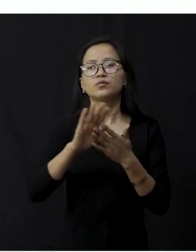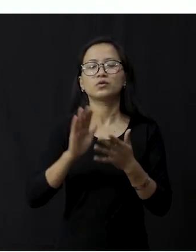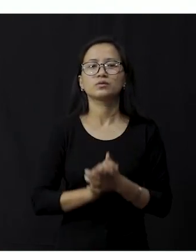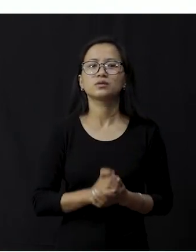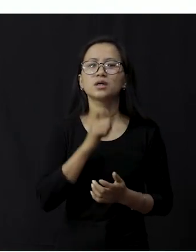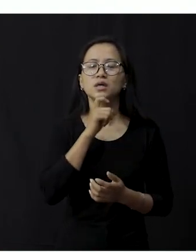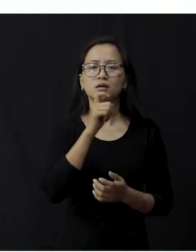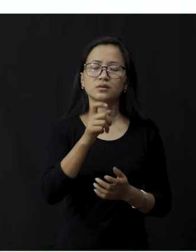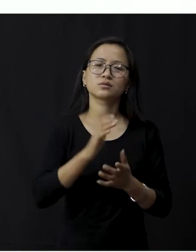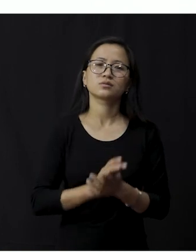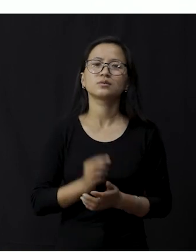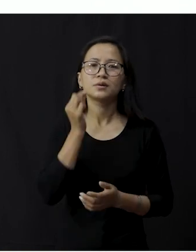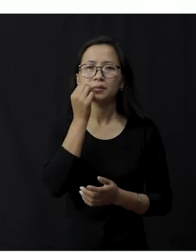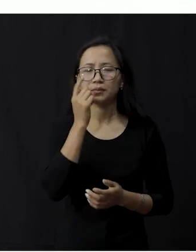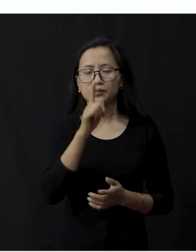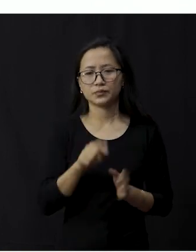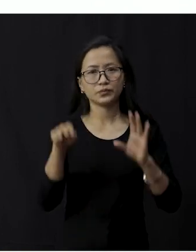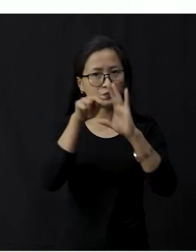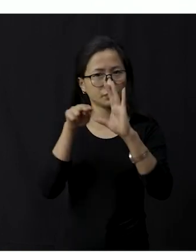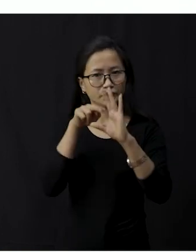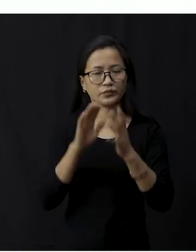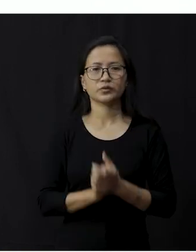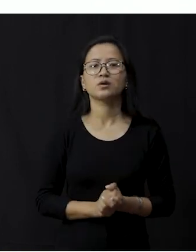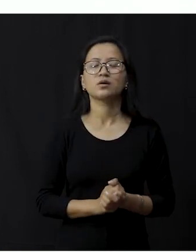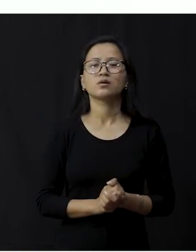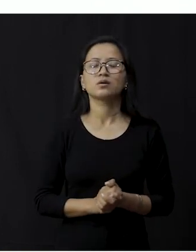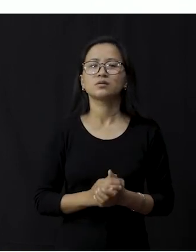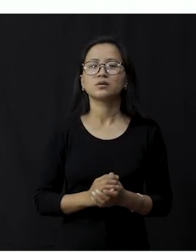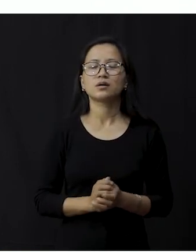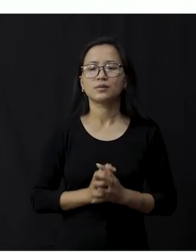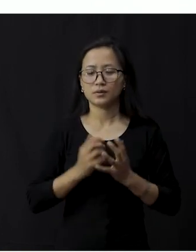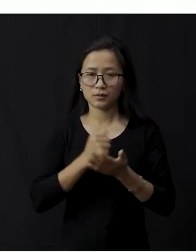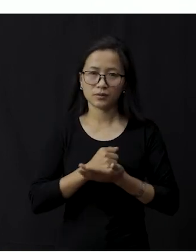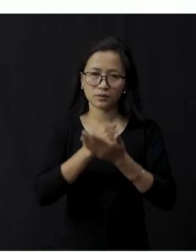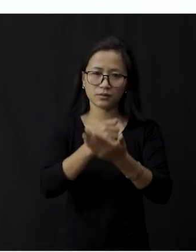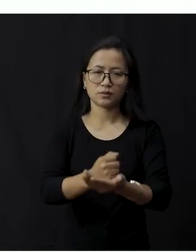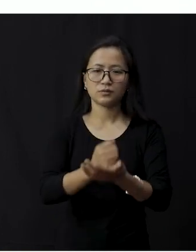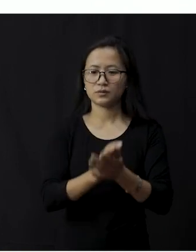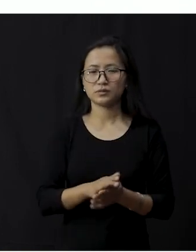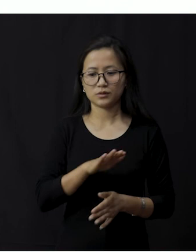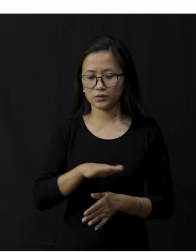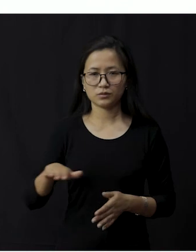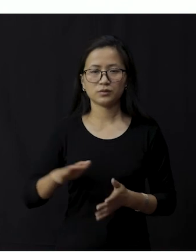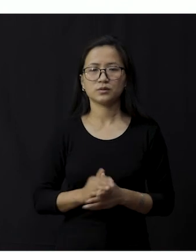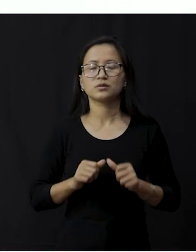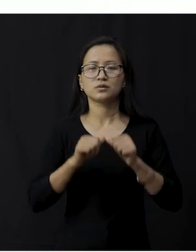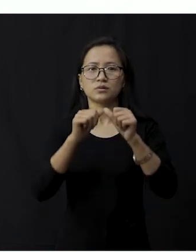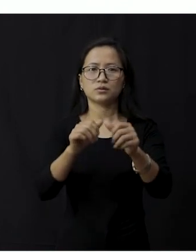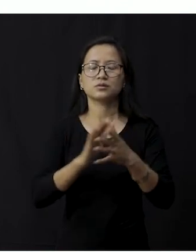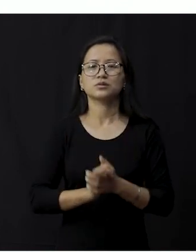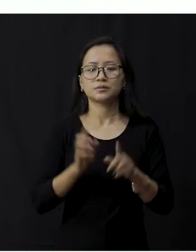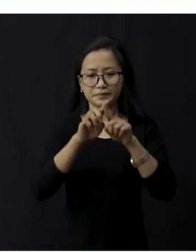kind request to the parents who are watching this video along with your ward to kindly help your ward in typing the answer in the chat